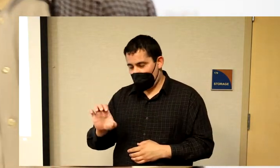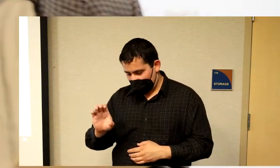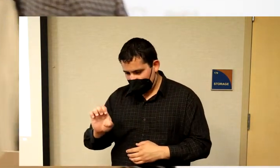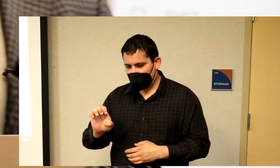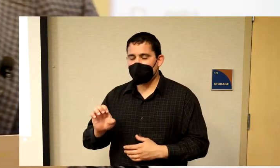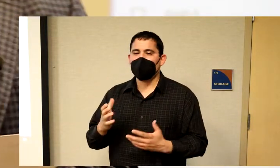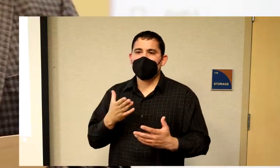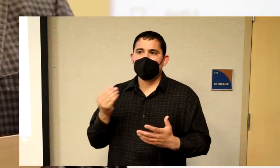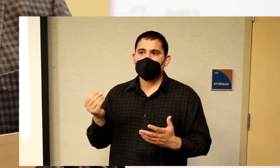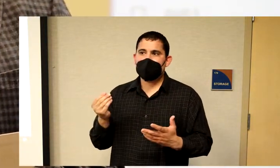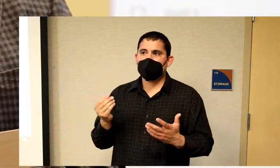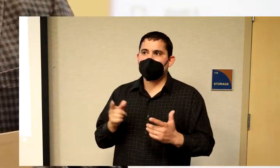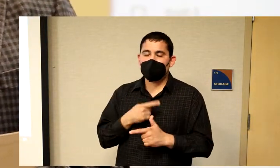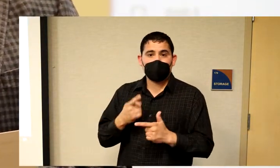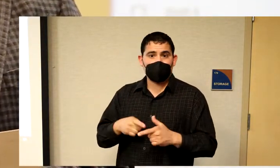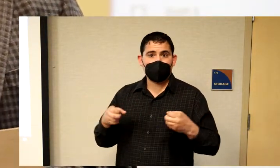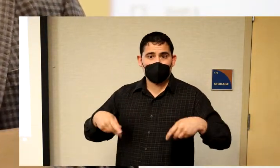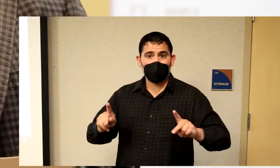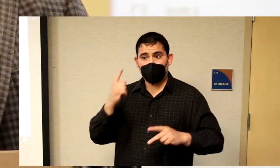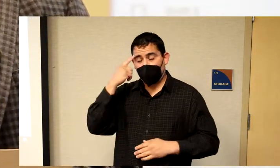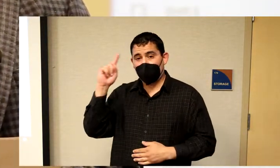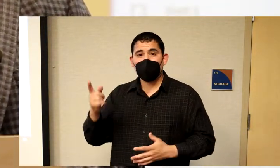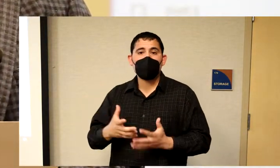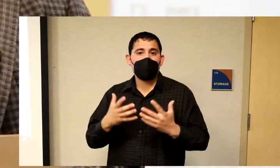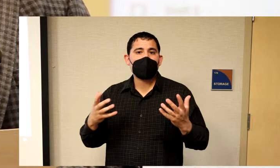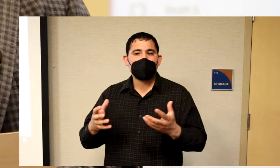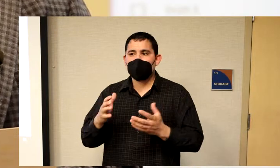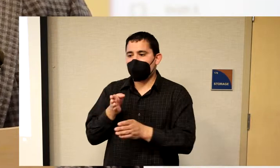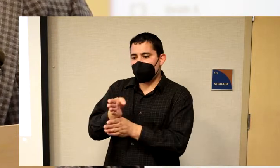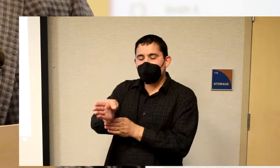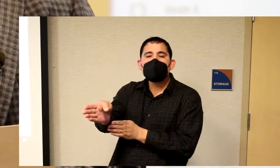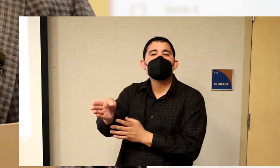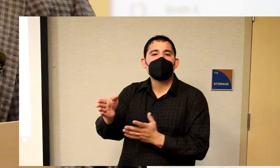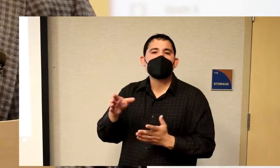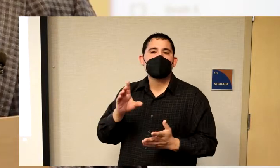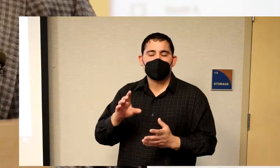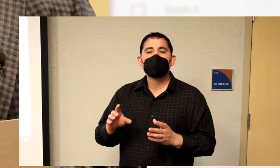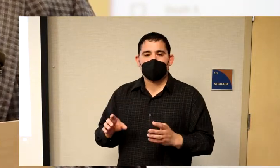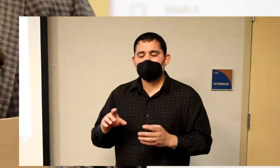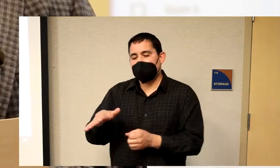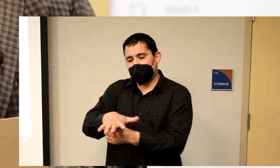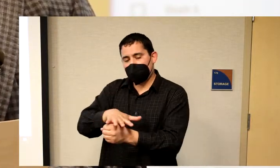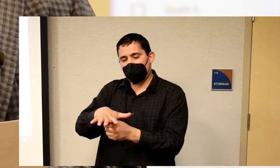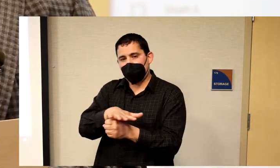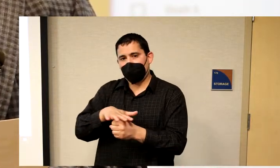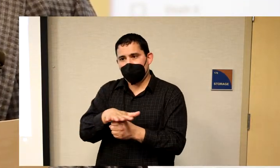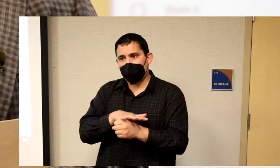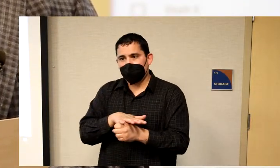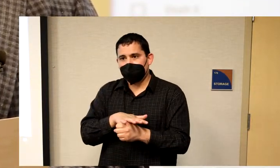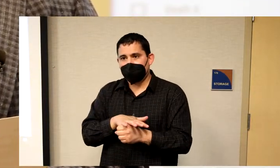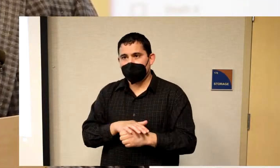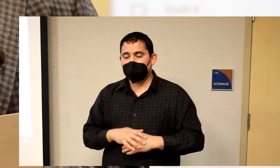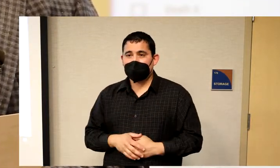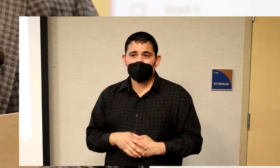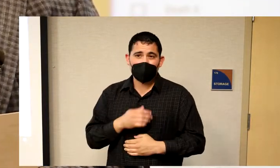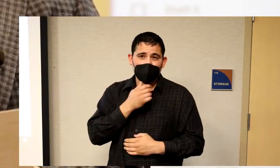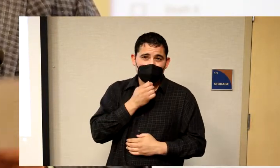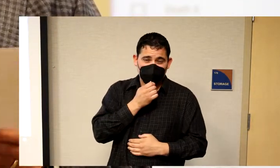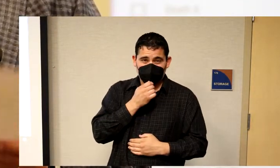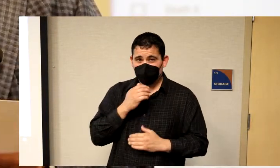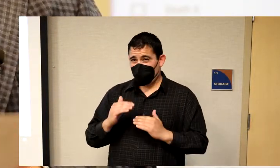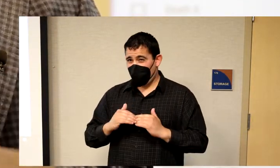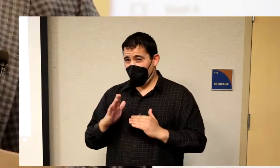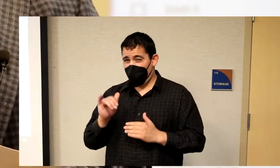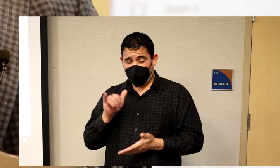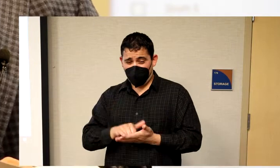and avoid the opportunity to create another majority district. And so that's the one that, but other than that, generally, there will be people